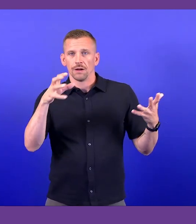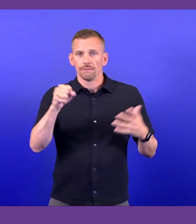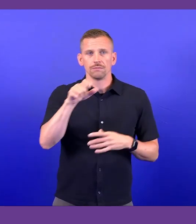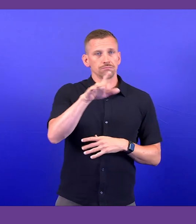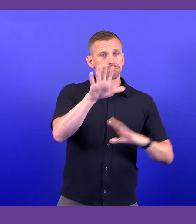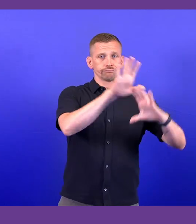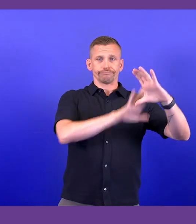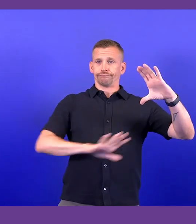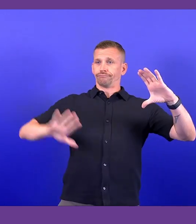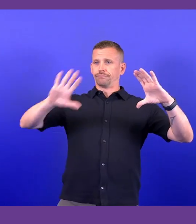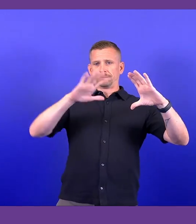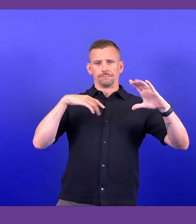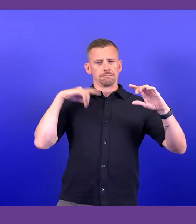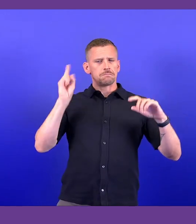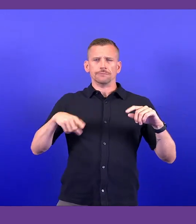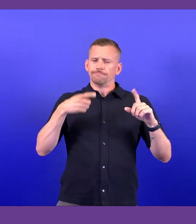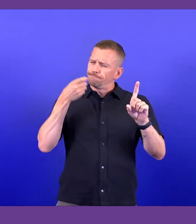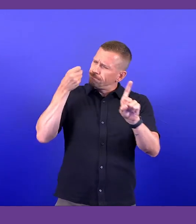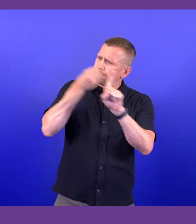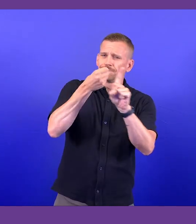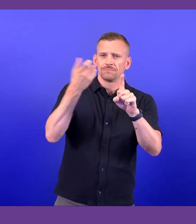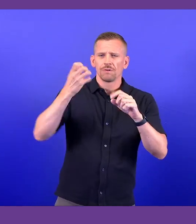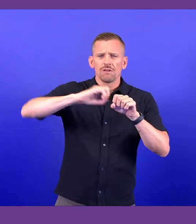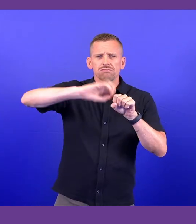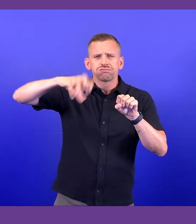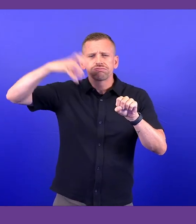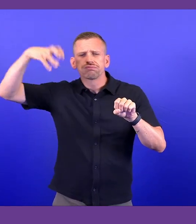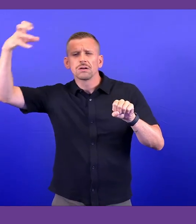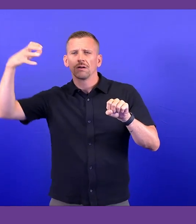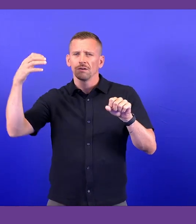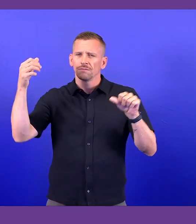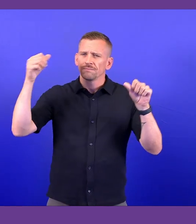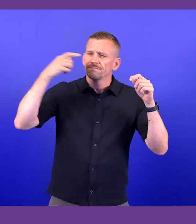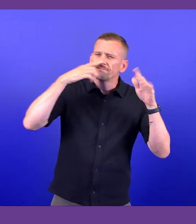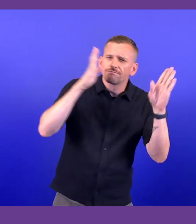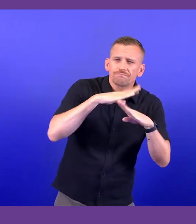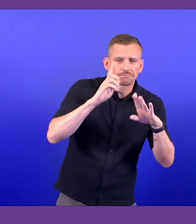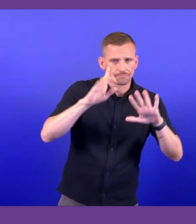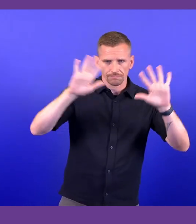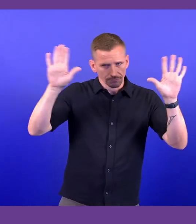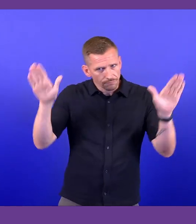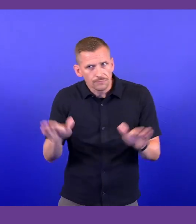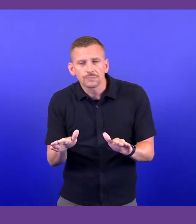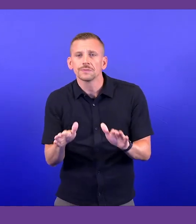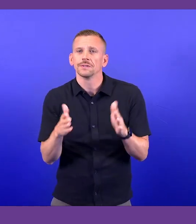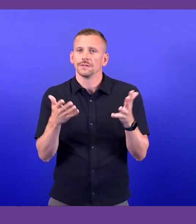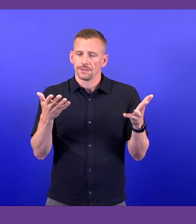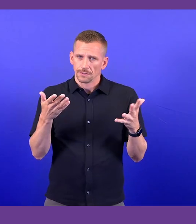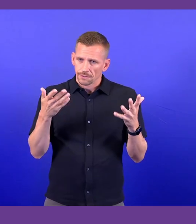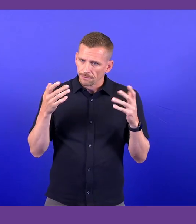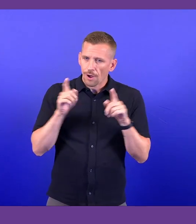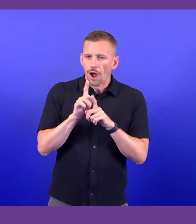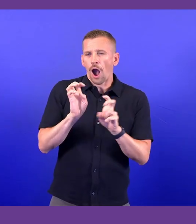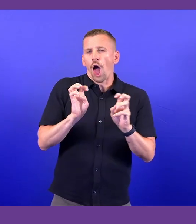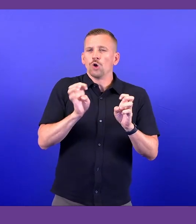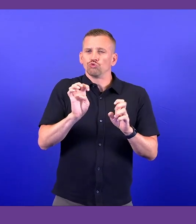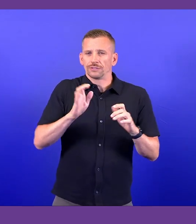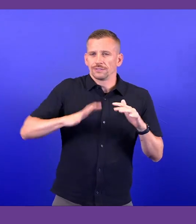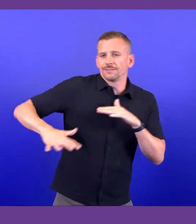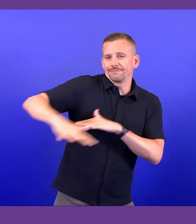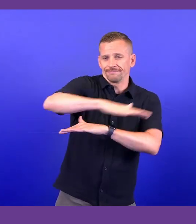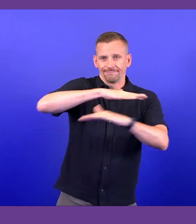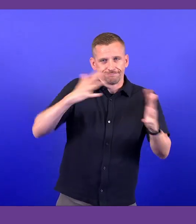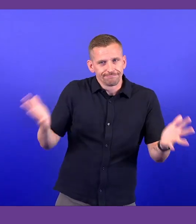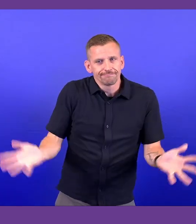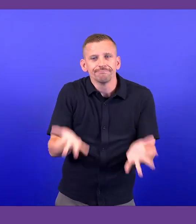of greenhouse gases. So we act for more public transport, of course, rail-based. So if we consider rail as the backbone